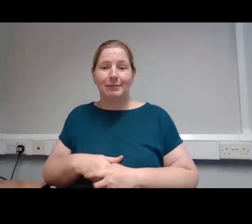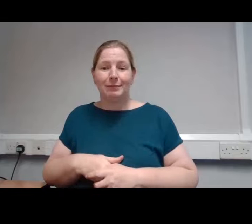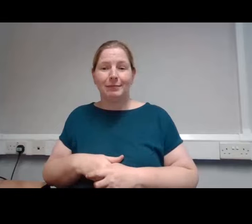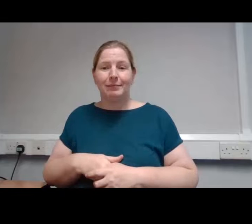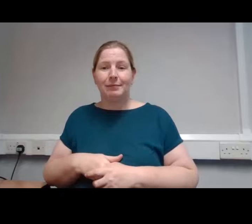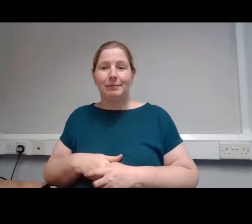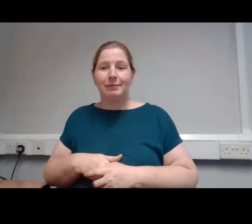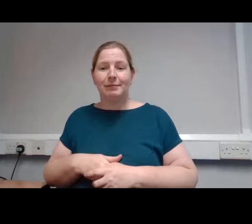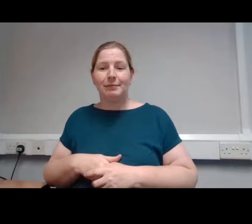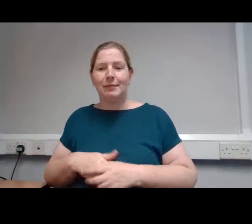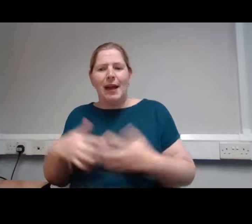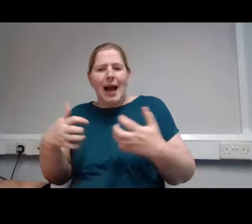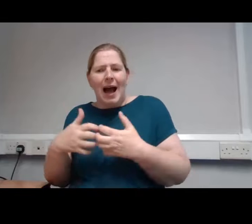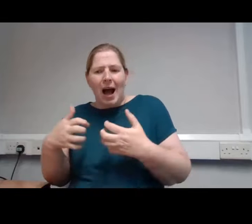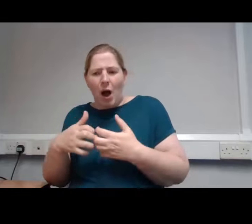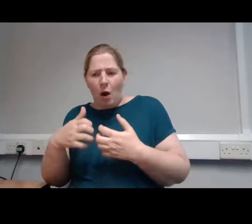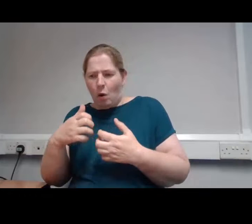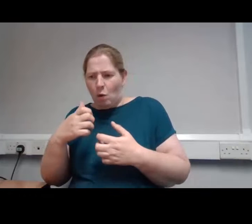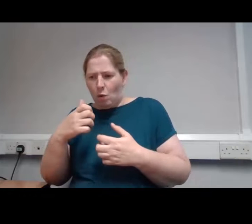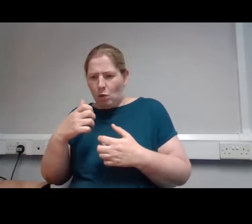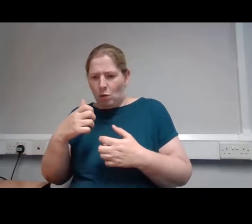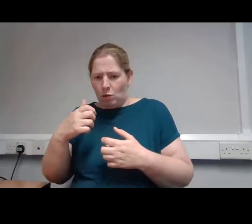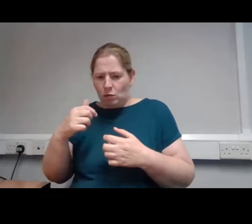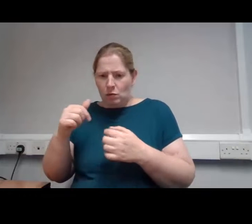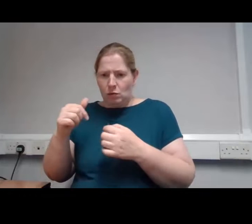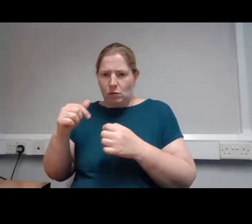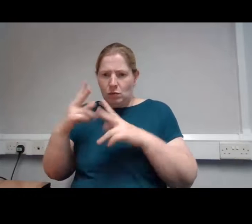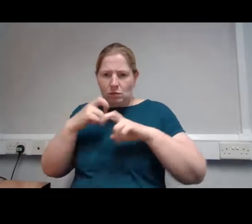finding out the cause of the pain?